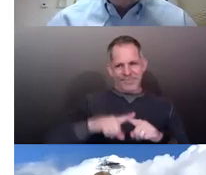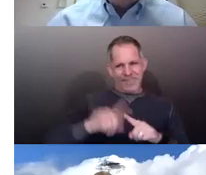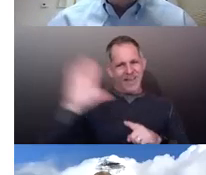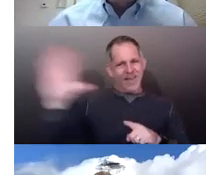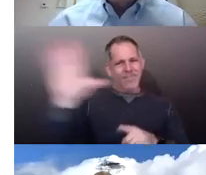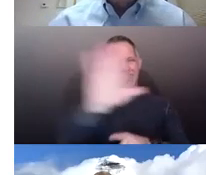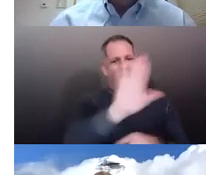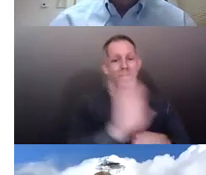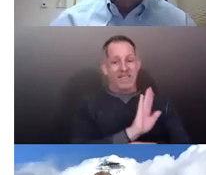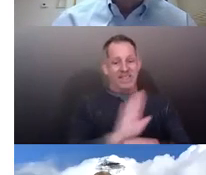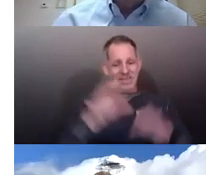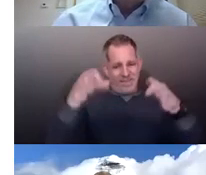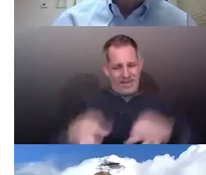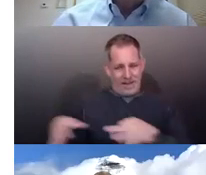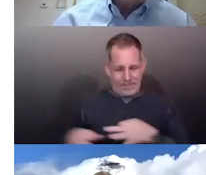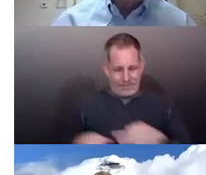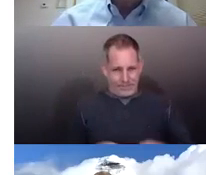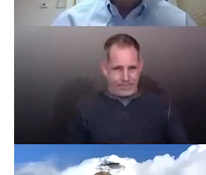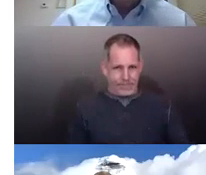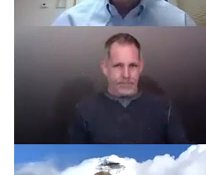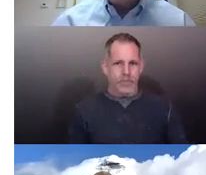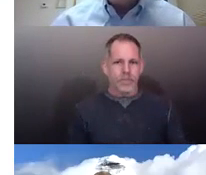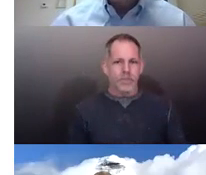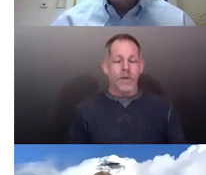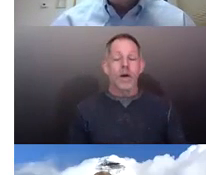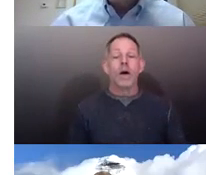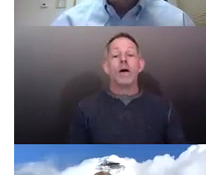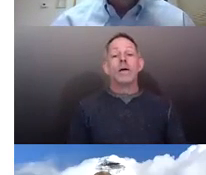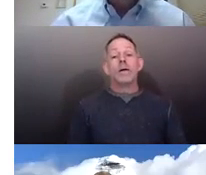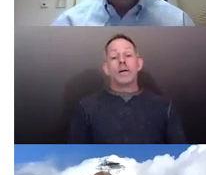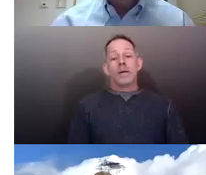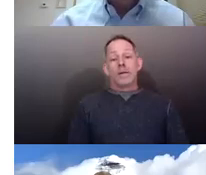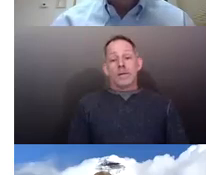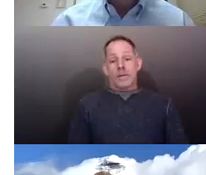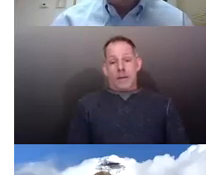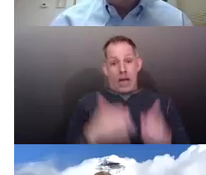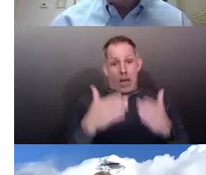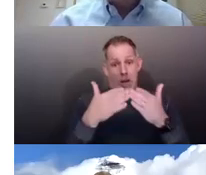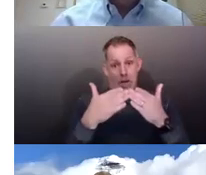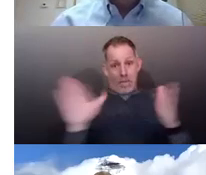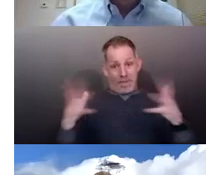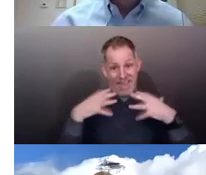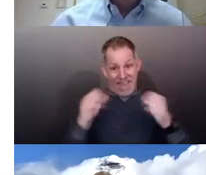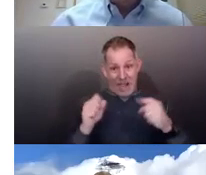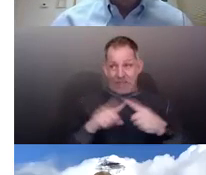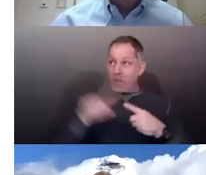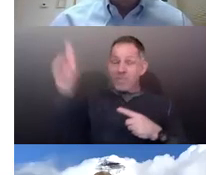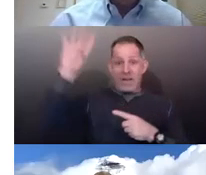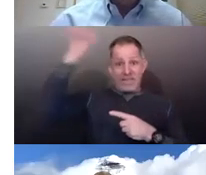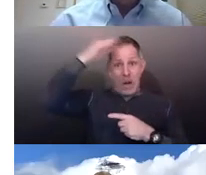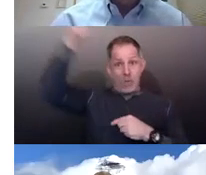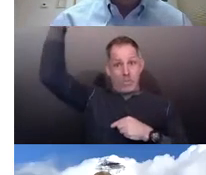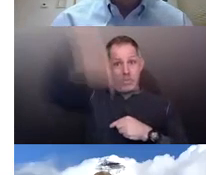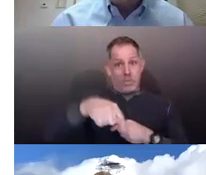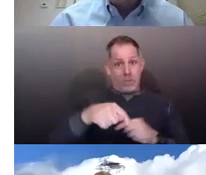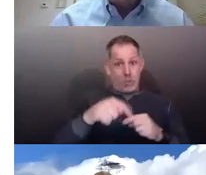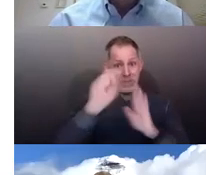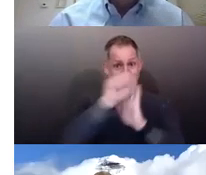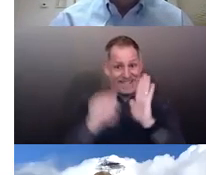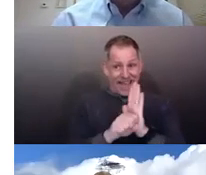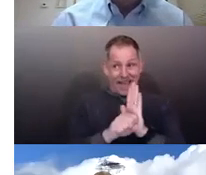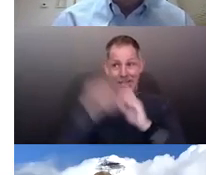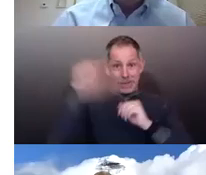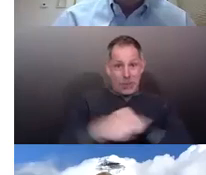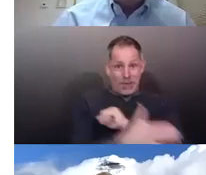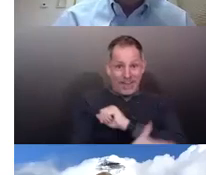Public health from the federal down to the state and the local level is coordinating the overall effort and is the conduit